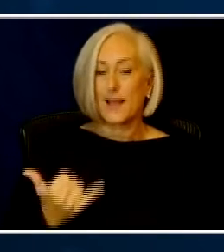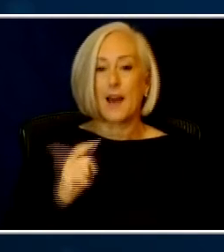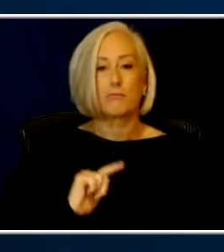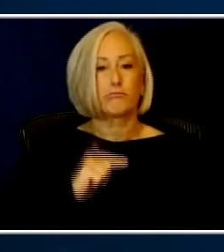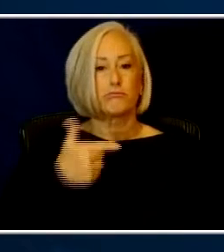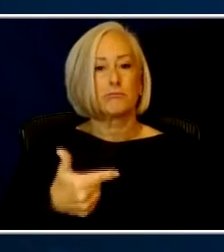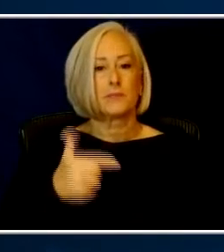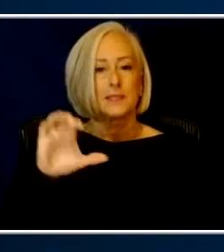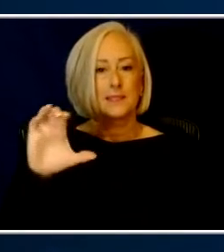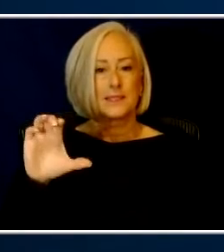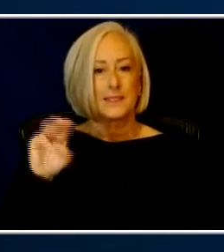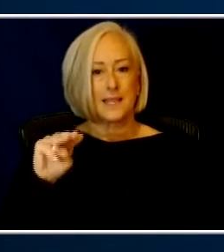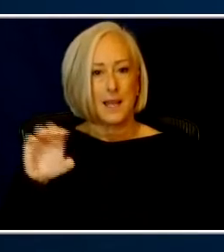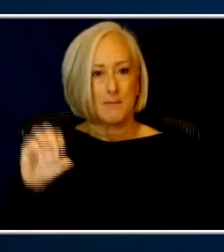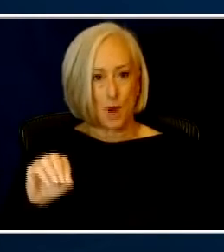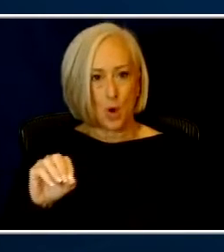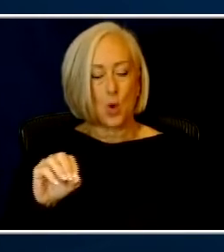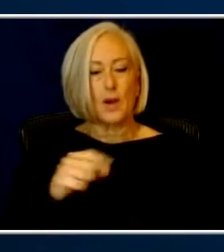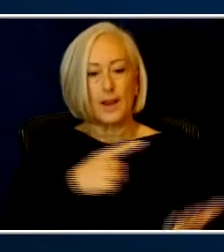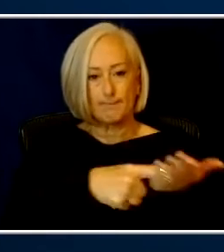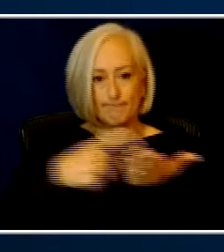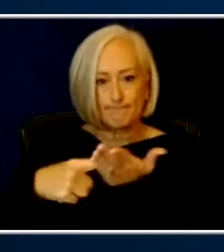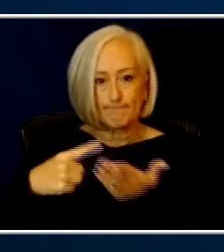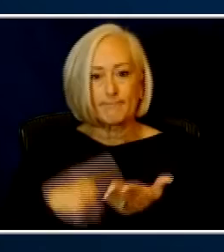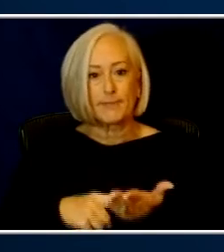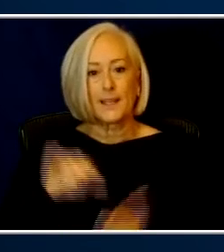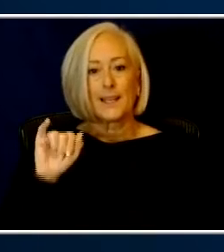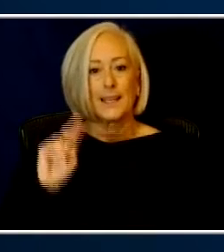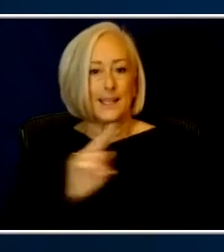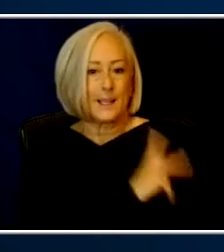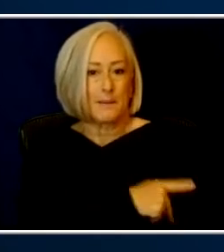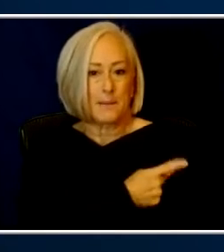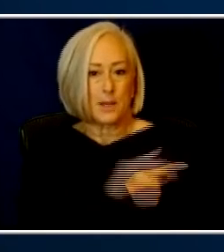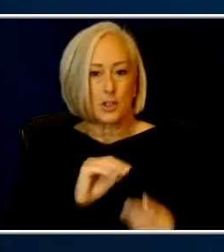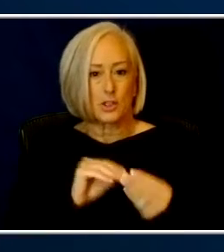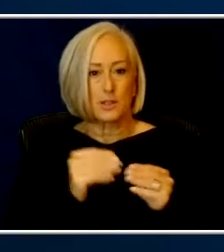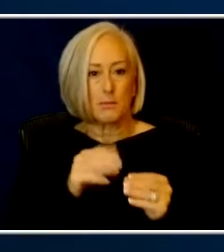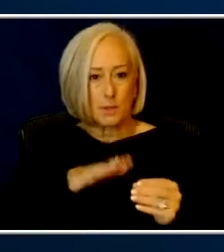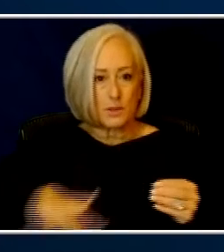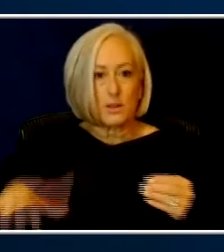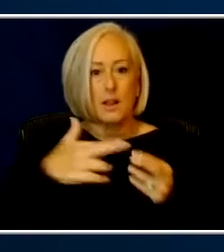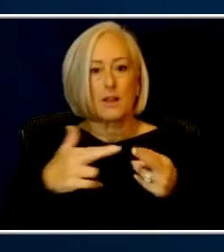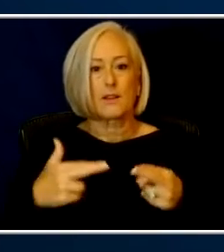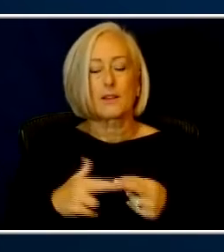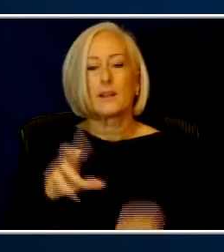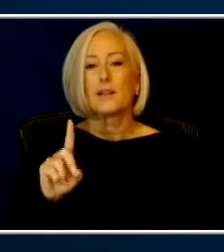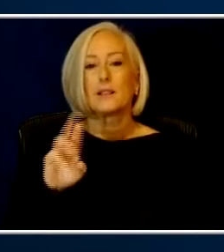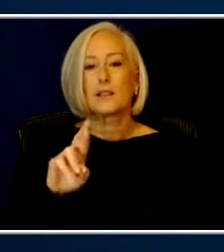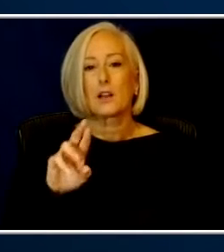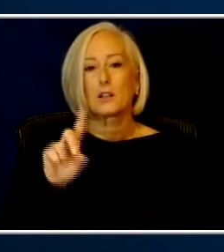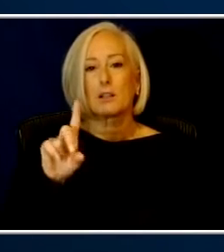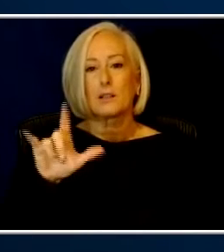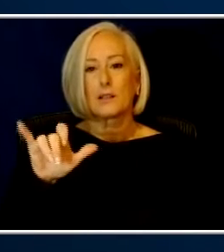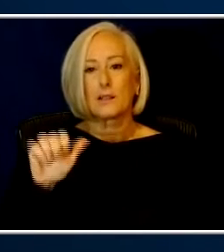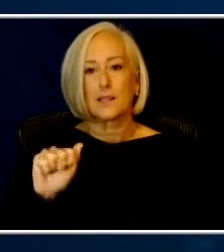our inpatient numbers across the region. And I'm going to start with Dr. Lisa Hays, who's the CMO for Advent Shawnee